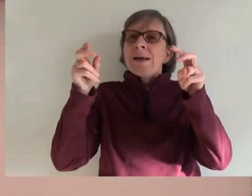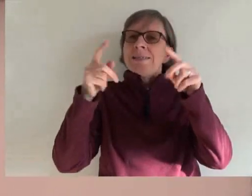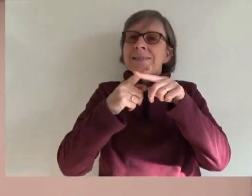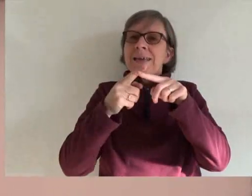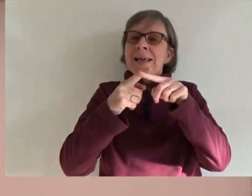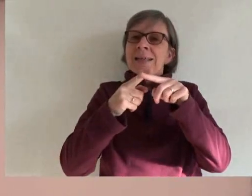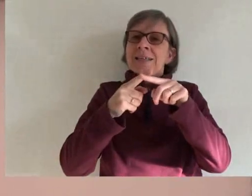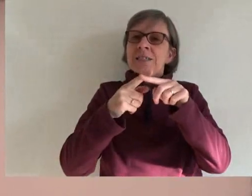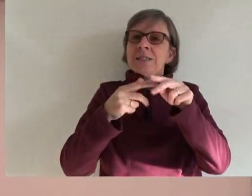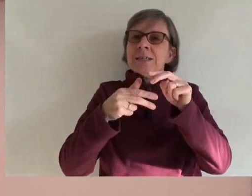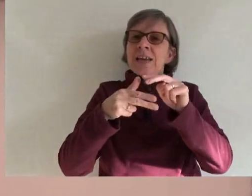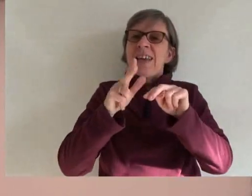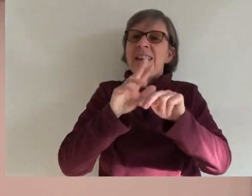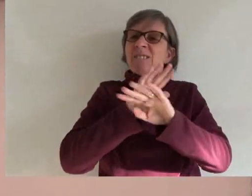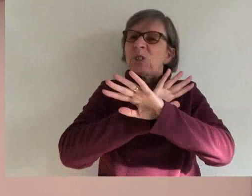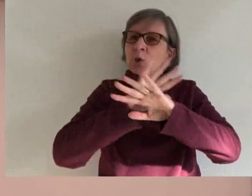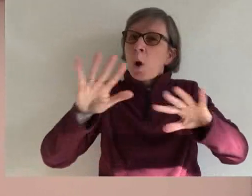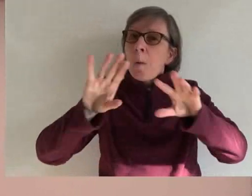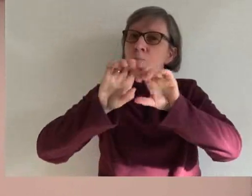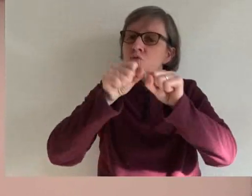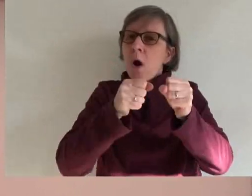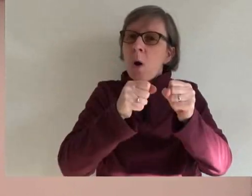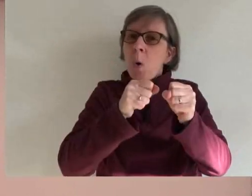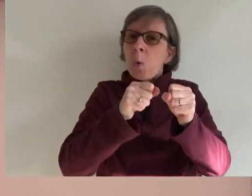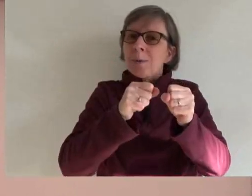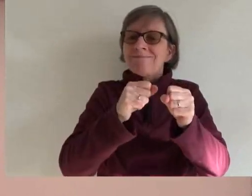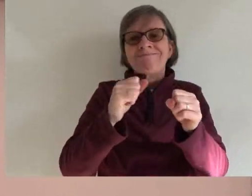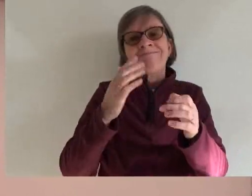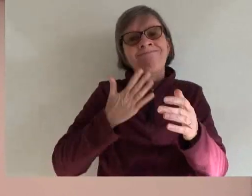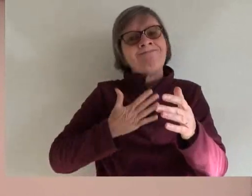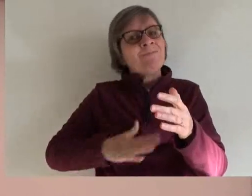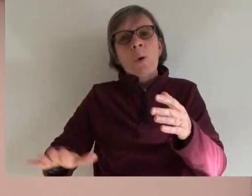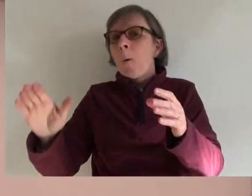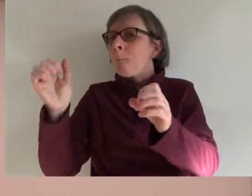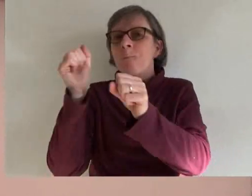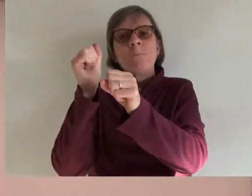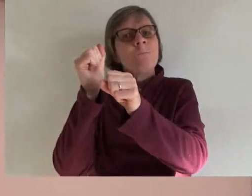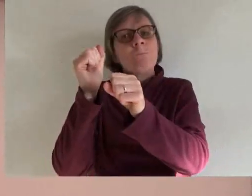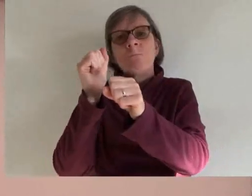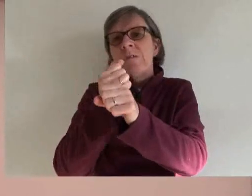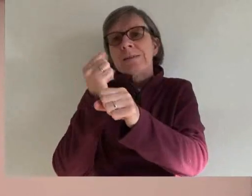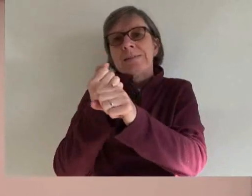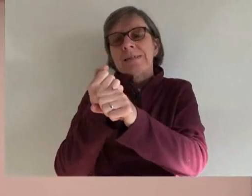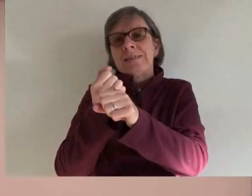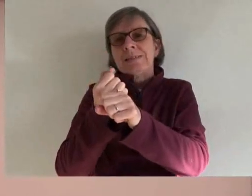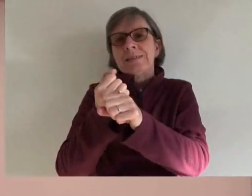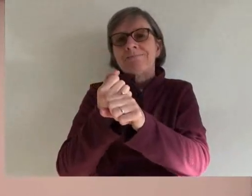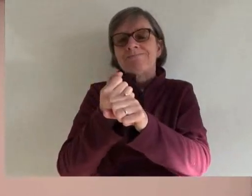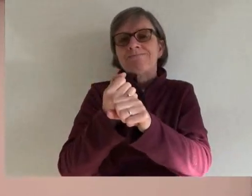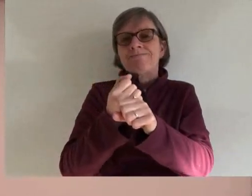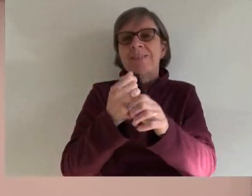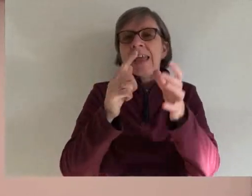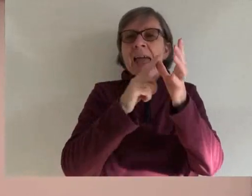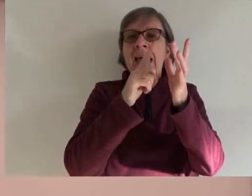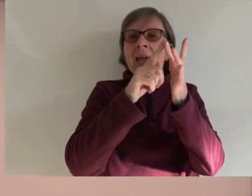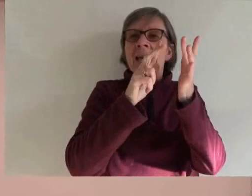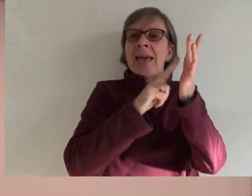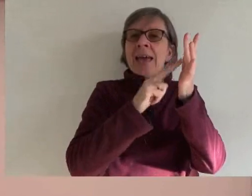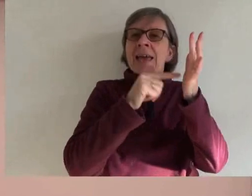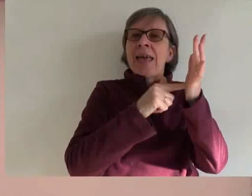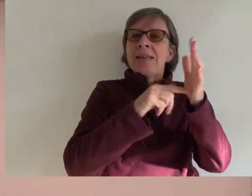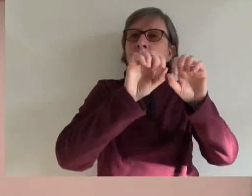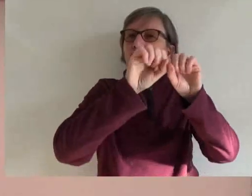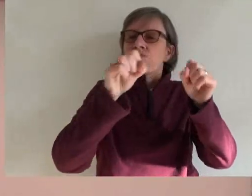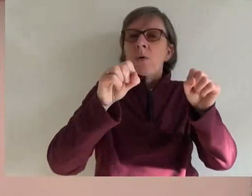if it ain't broke, don't fix it. If it ain't broke, don't fix it. What John is saying in this letter basically is say,